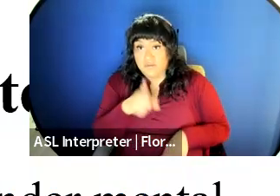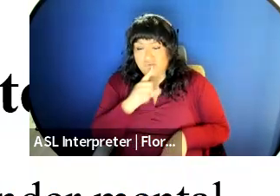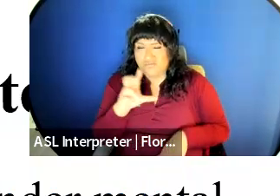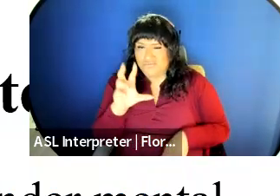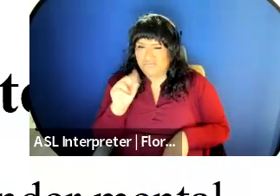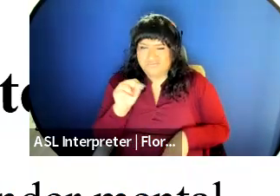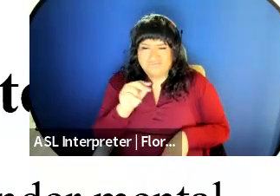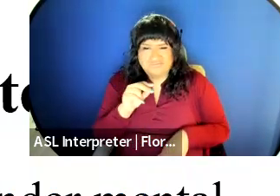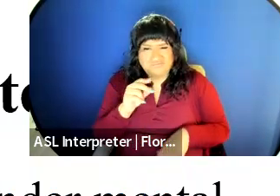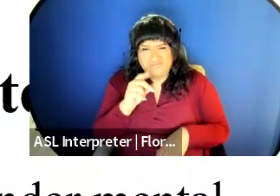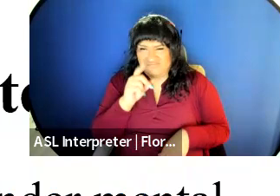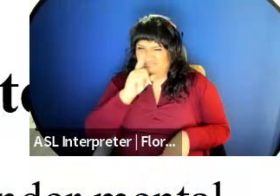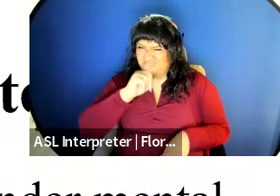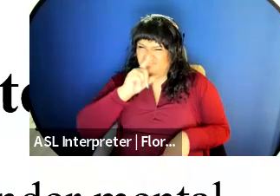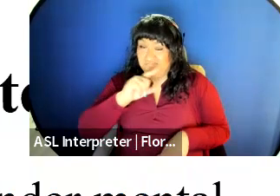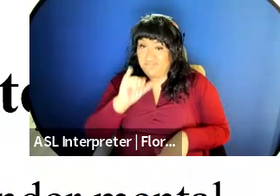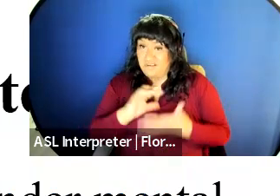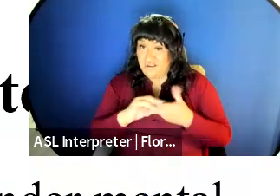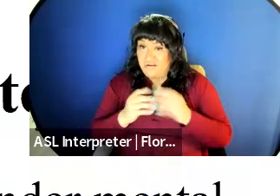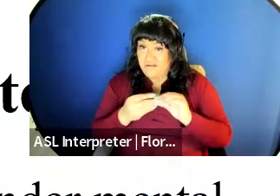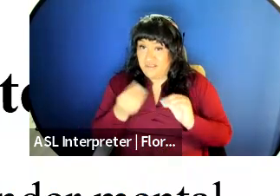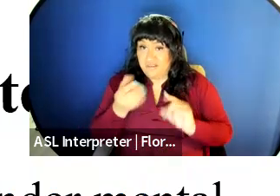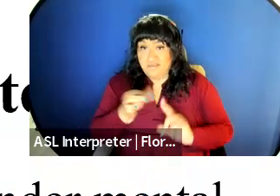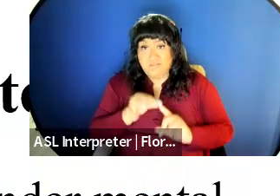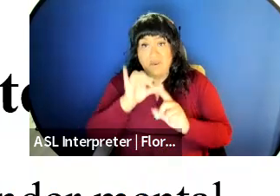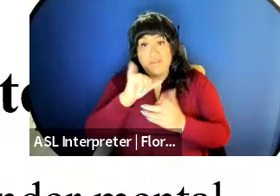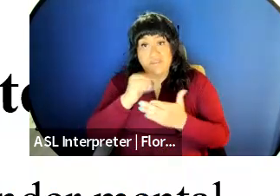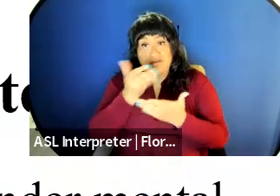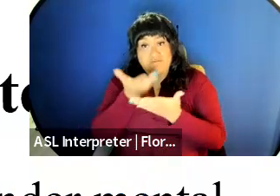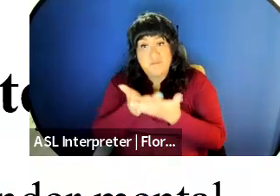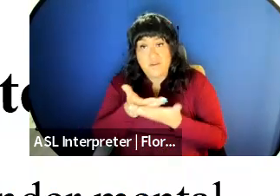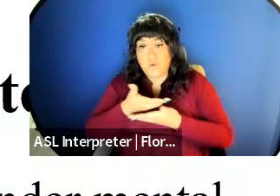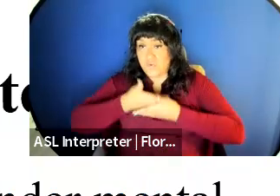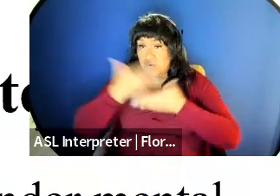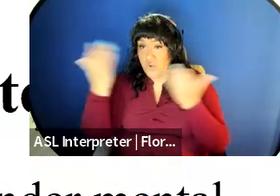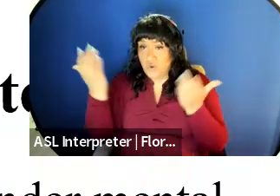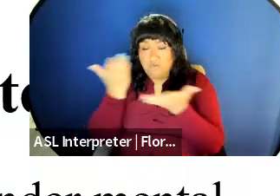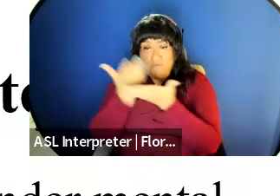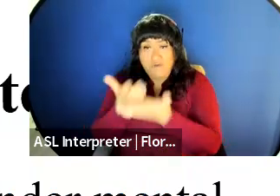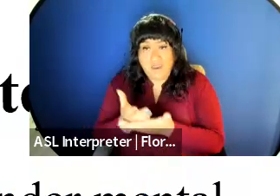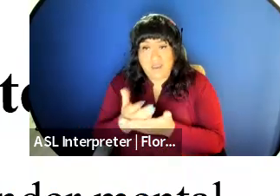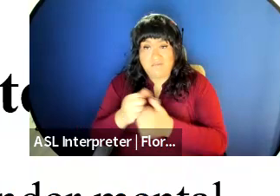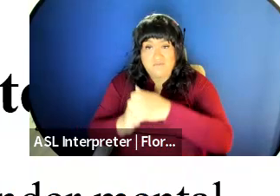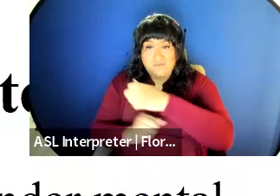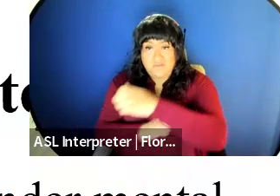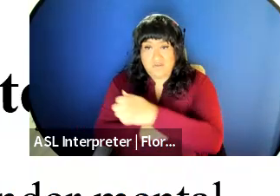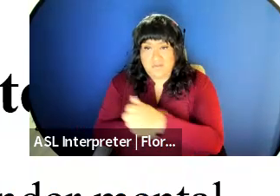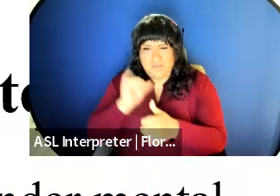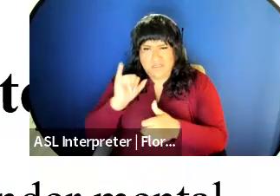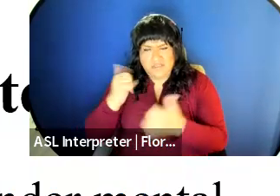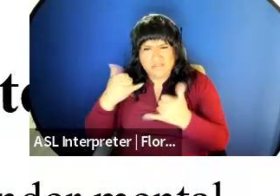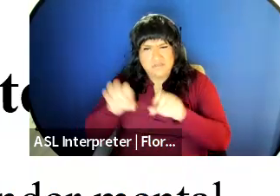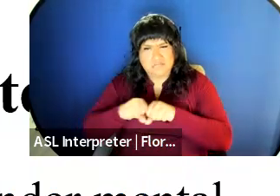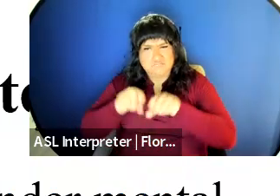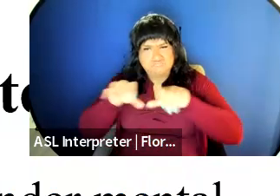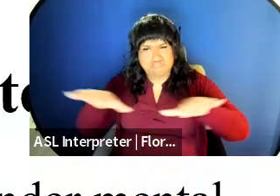it's true. It's amazing how this narrative, despite the fact that it has almost no factual basis to it, has become so dominant. So